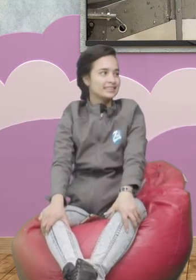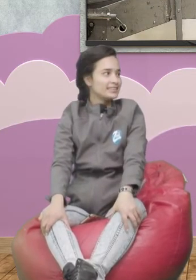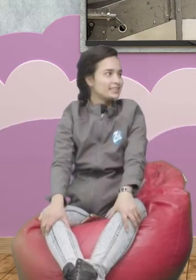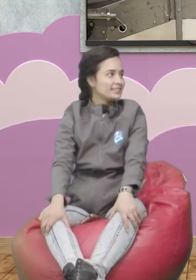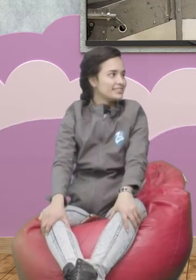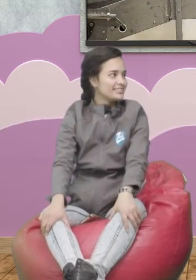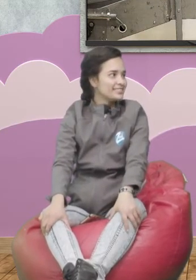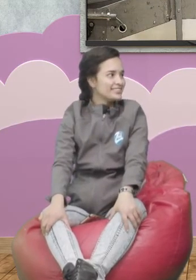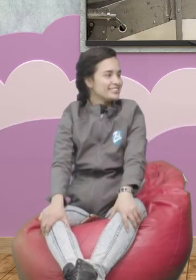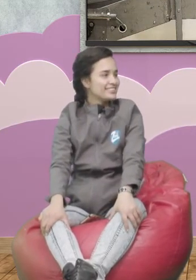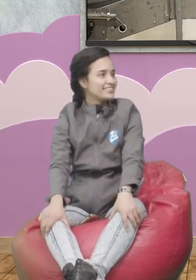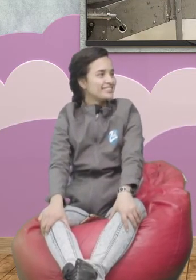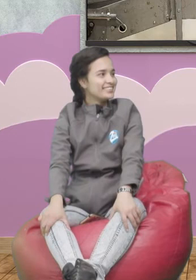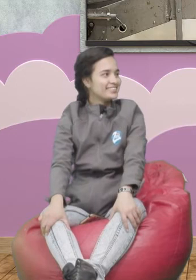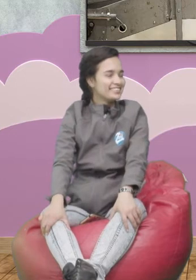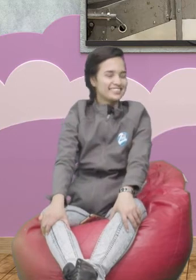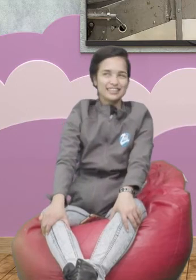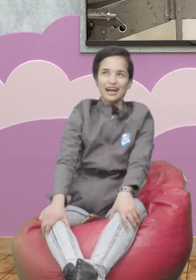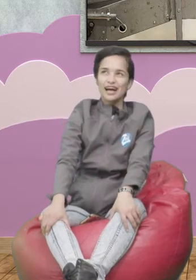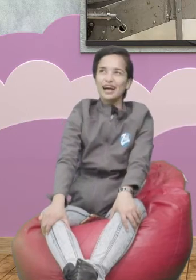Viennas. Pickles.